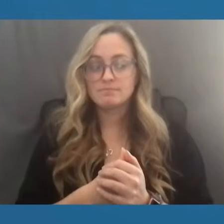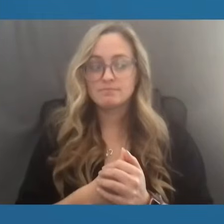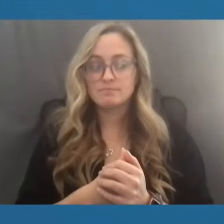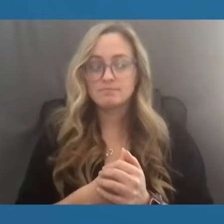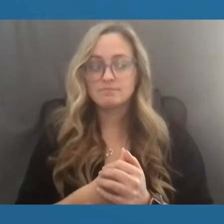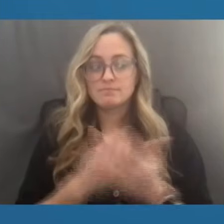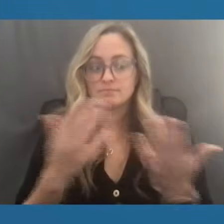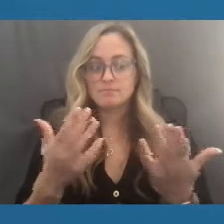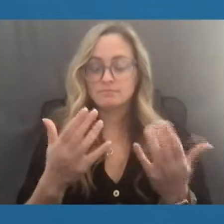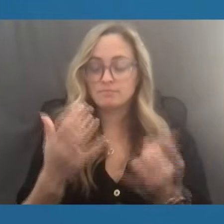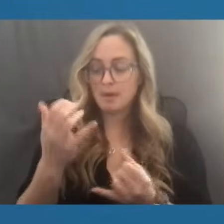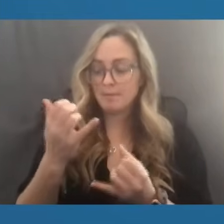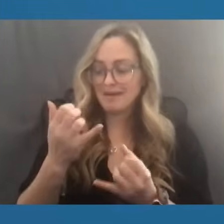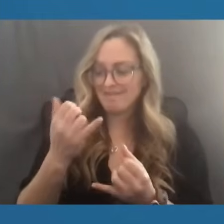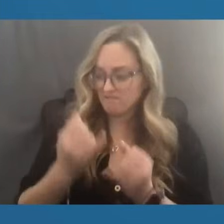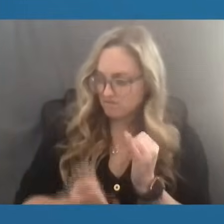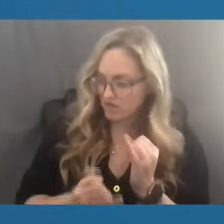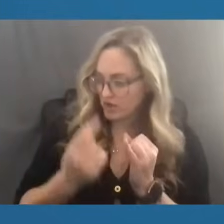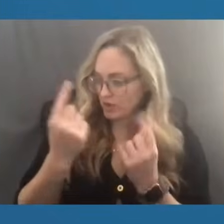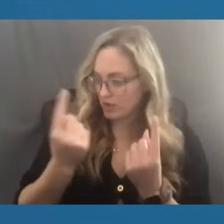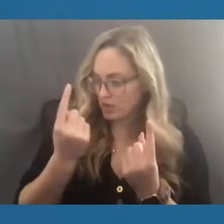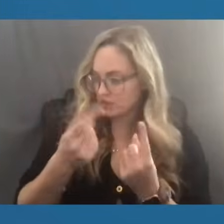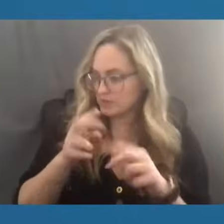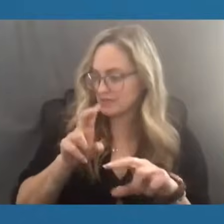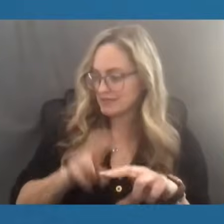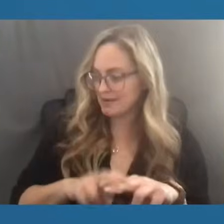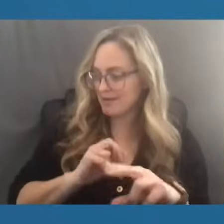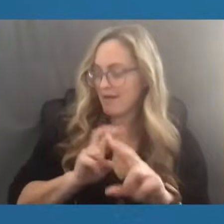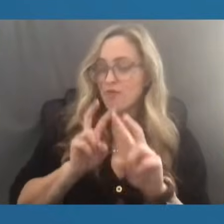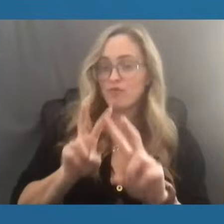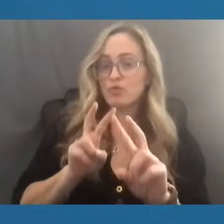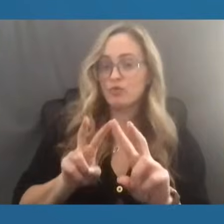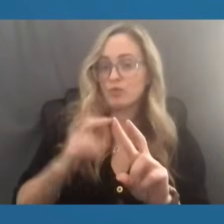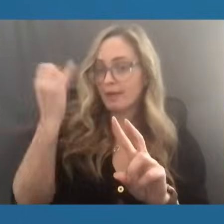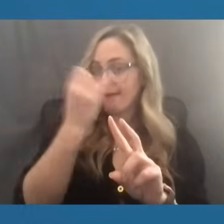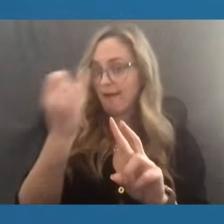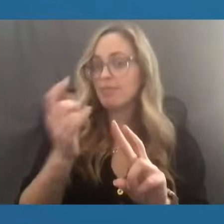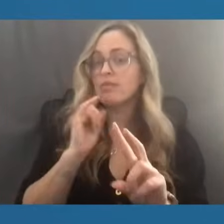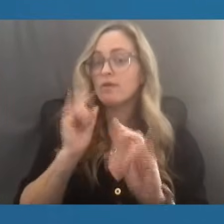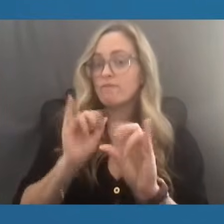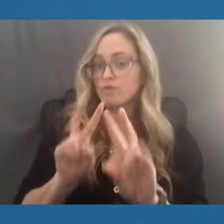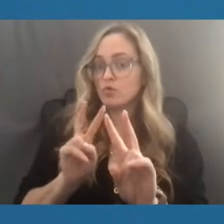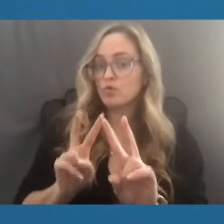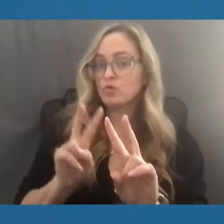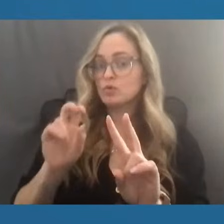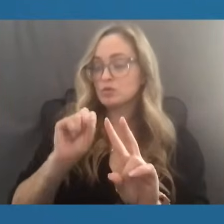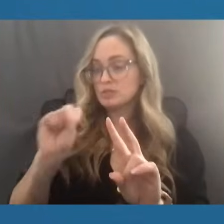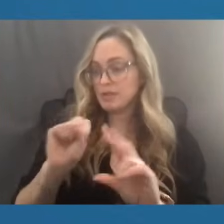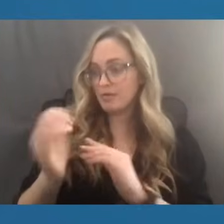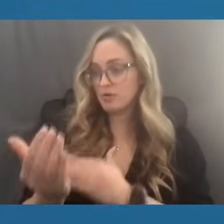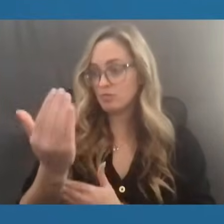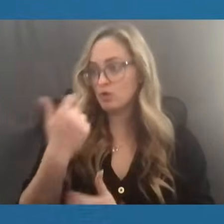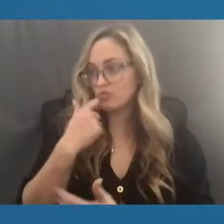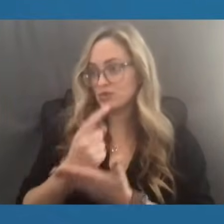But my last thoughts were sitting at a funeral, a Catholic funeral, Saturday morning, this past